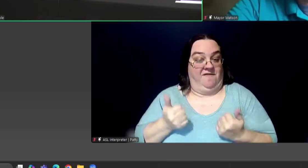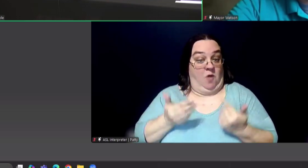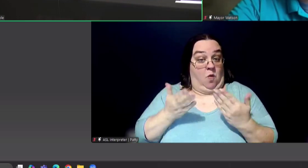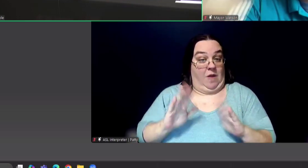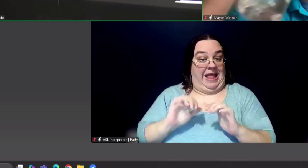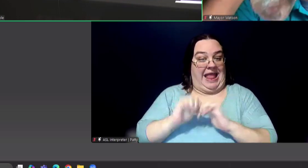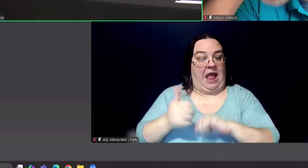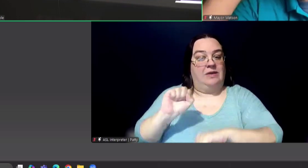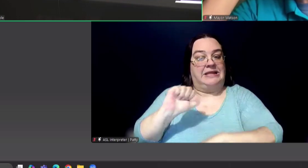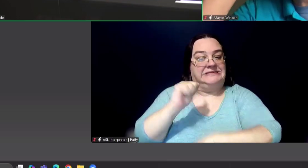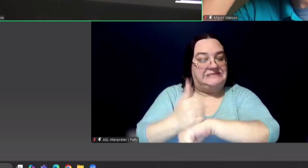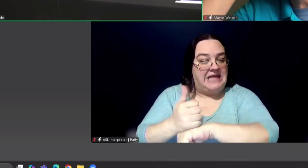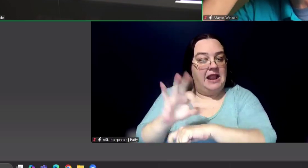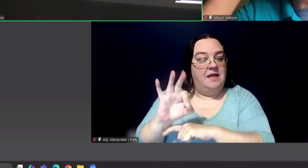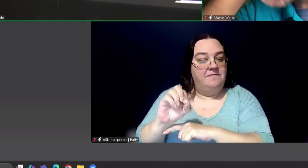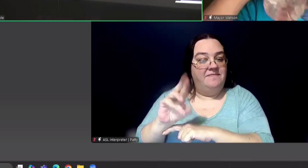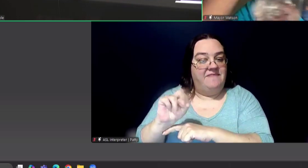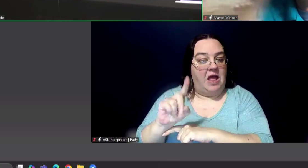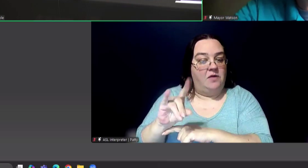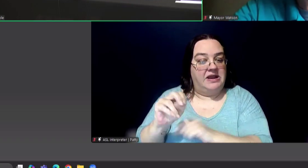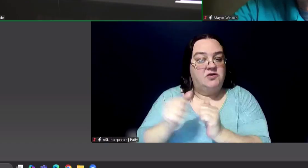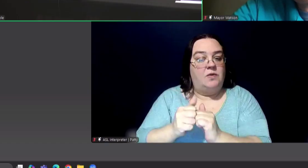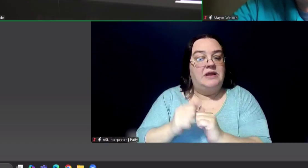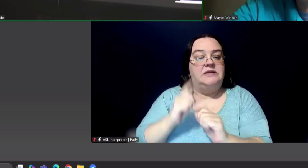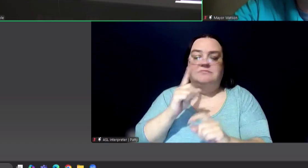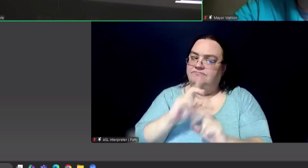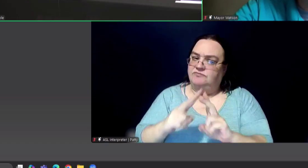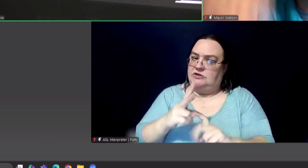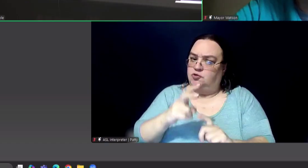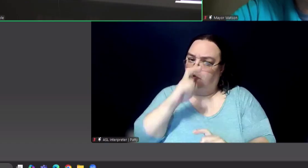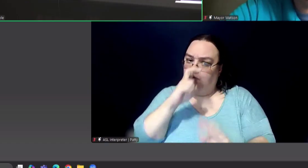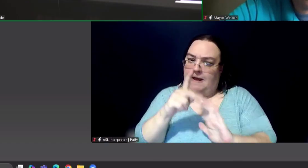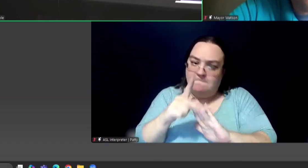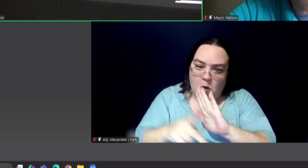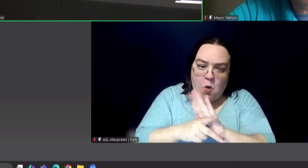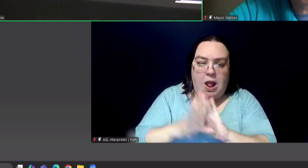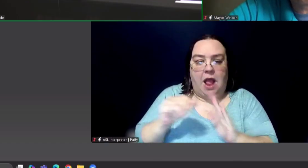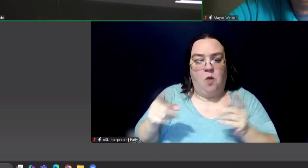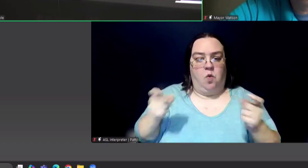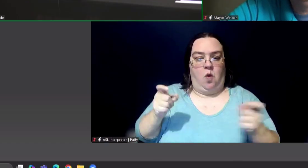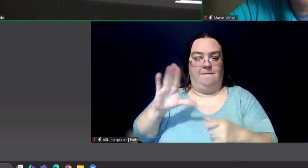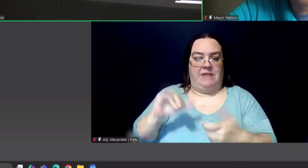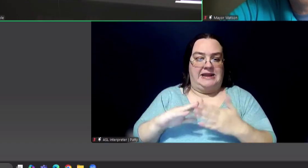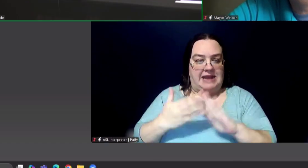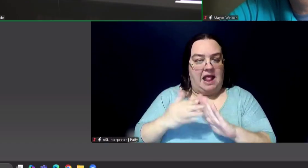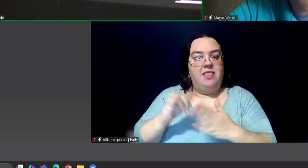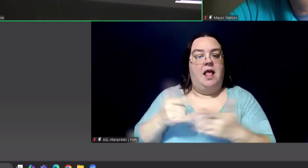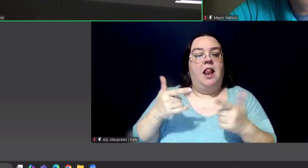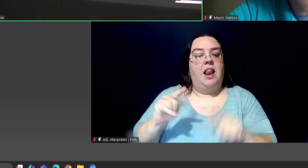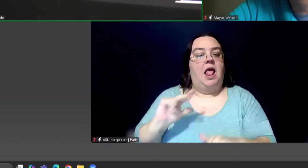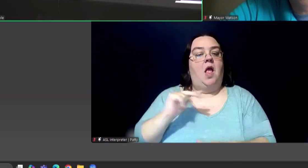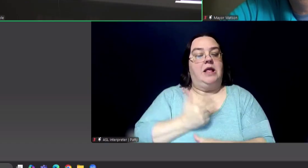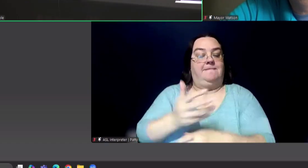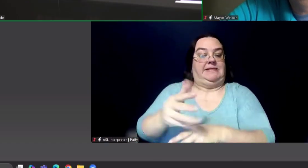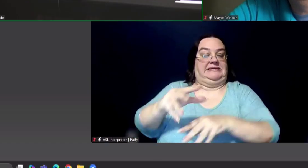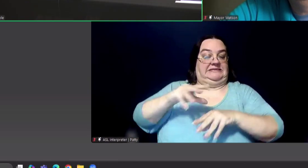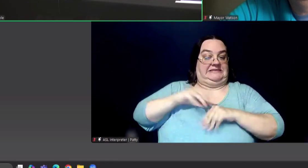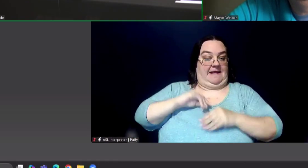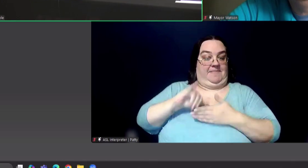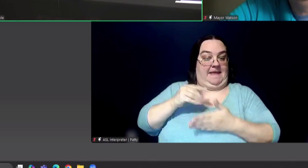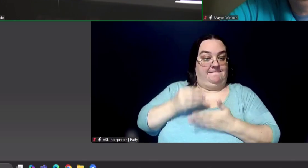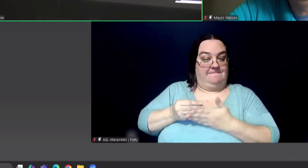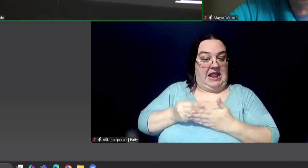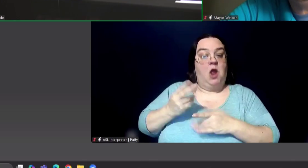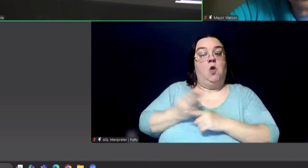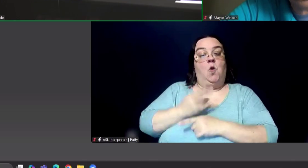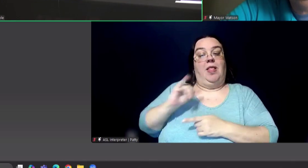very strict protocols and governance by the town that would allow us to accept those funds and use it to give back to the community